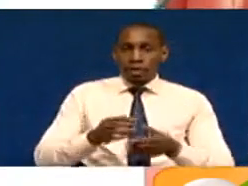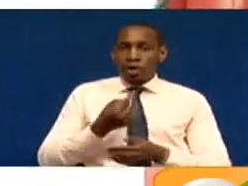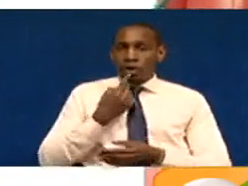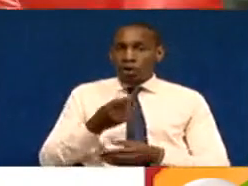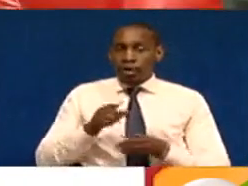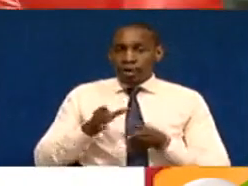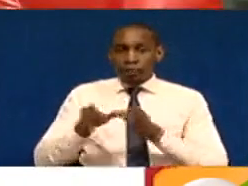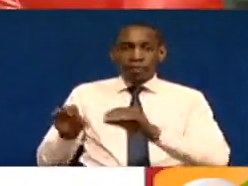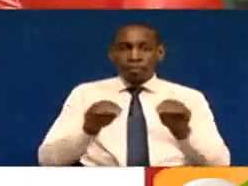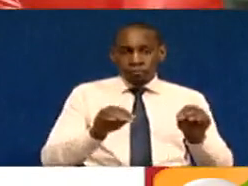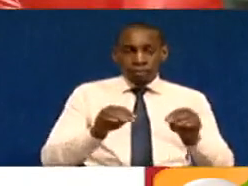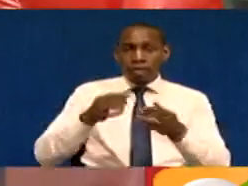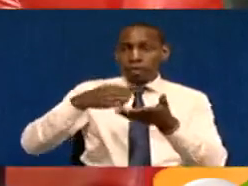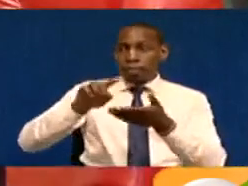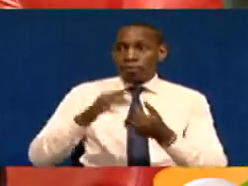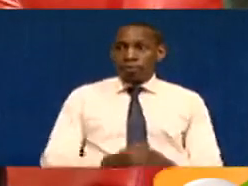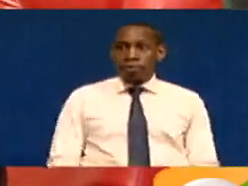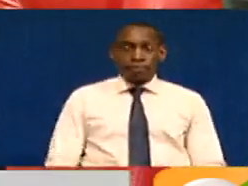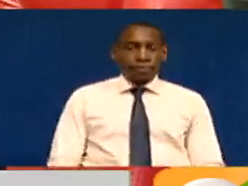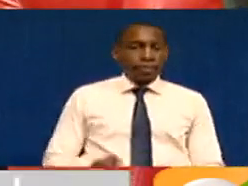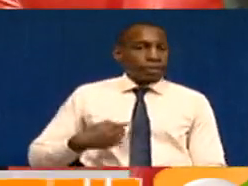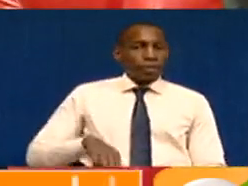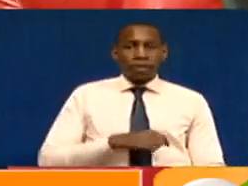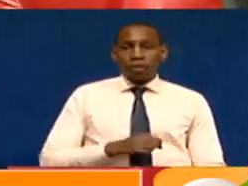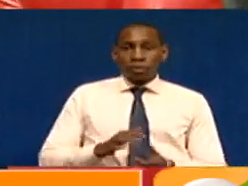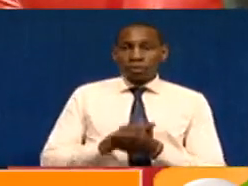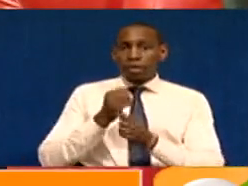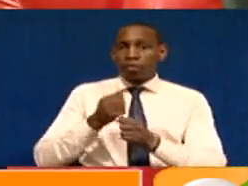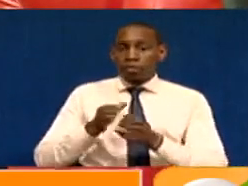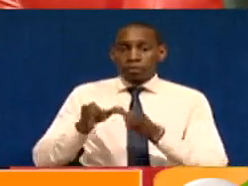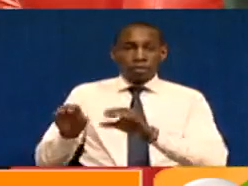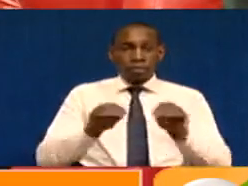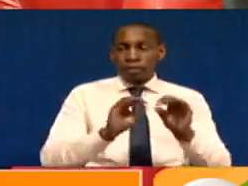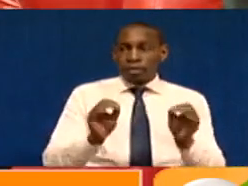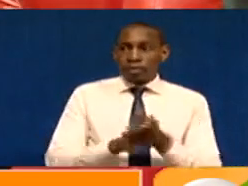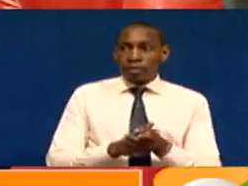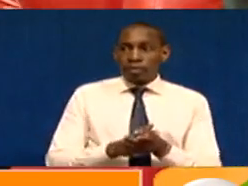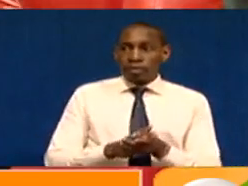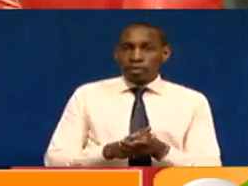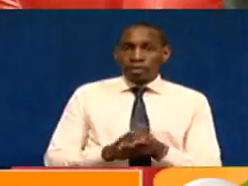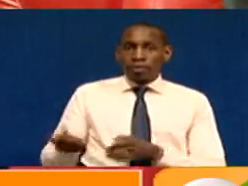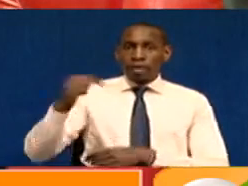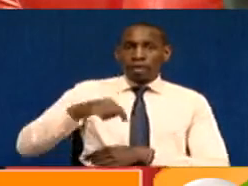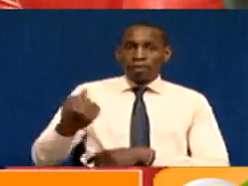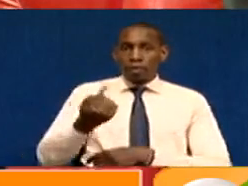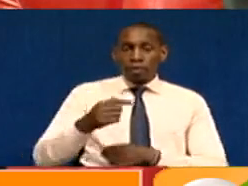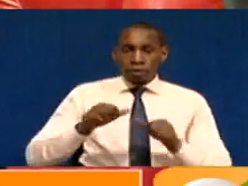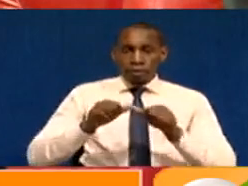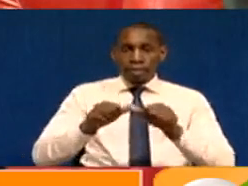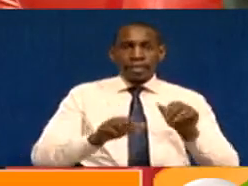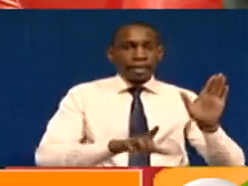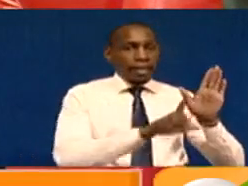eviction was in order. We don't carry out evictions. We just come to maintain law and